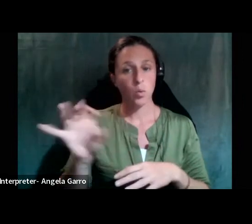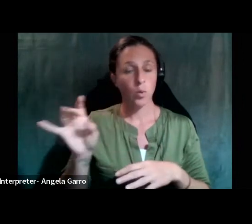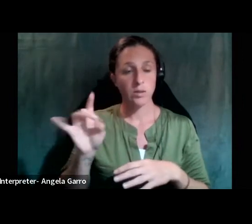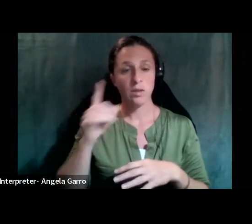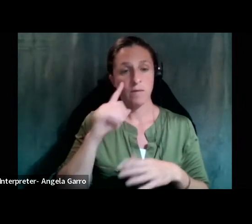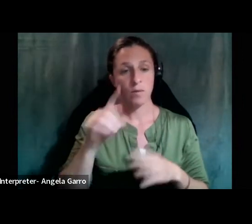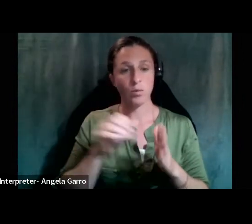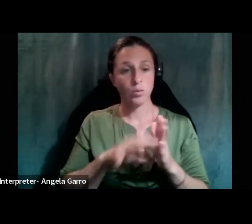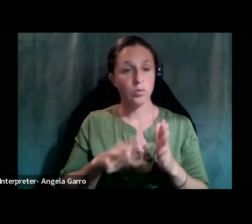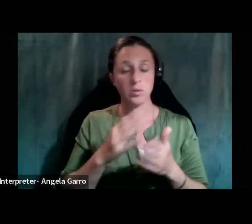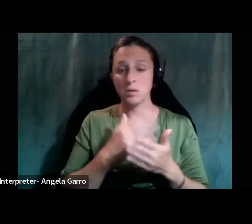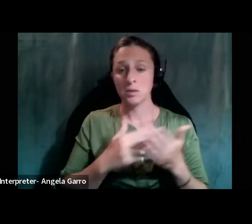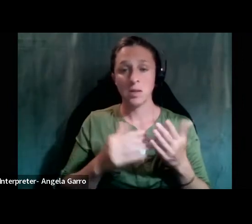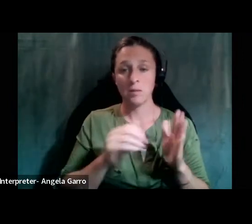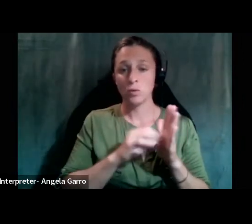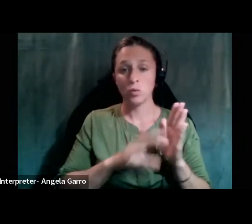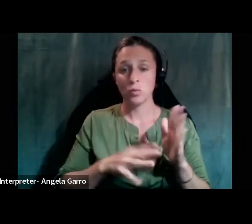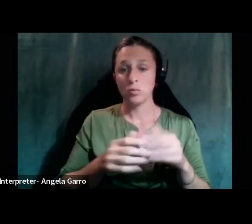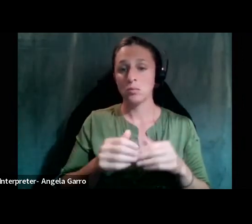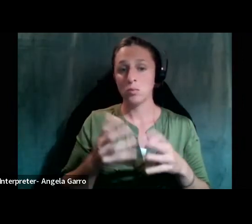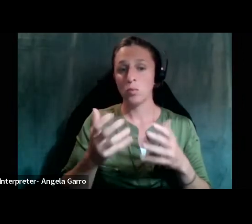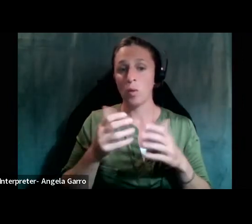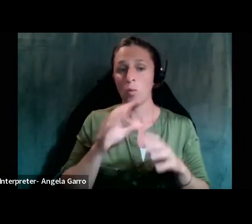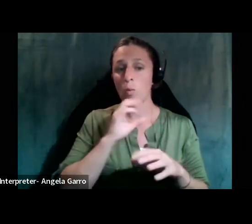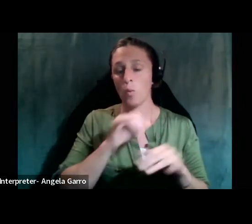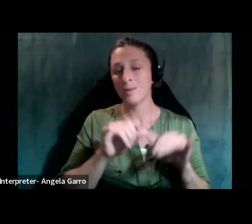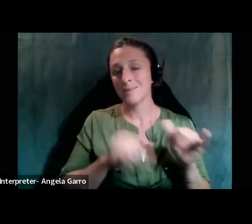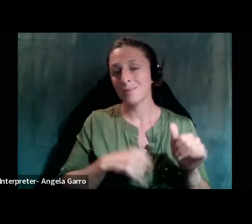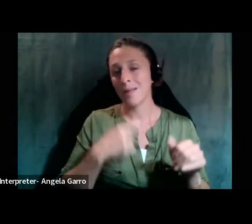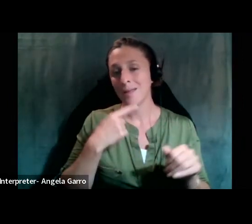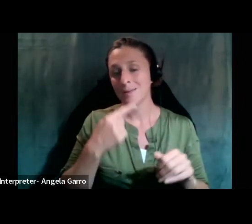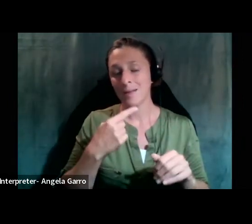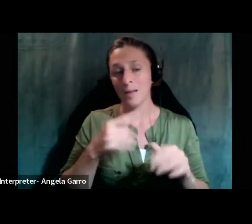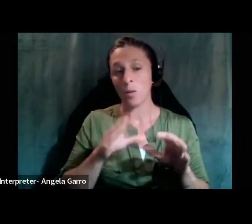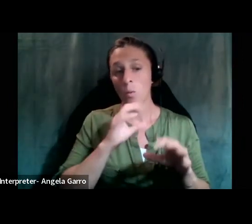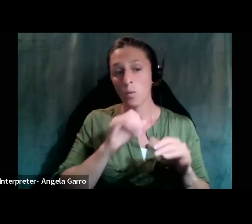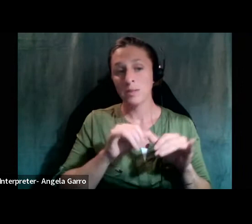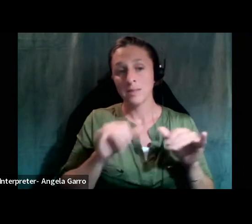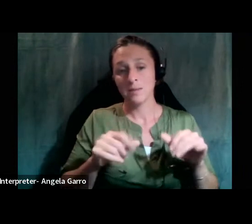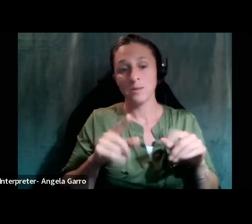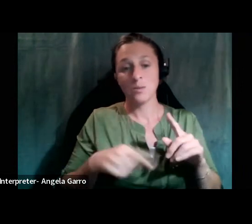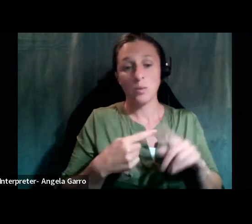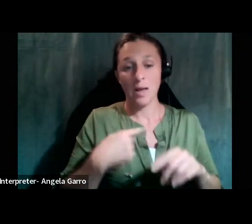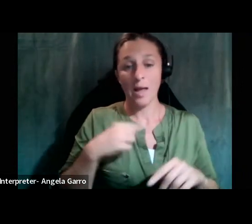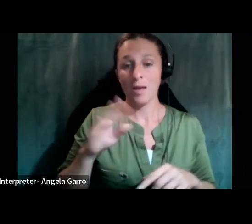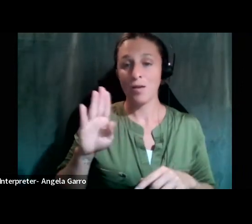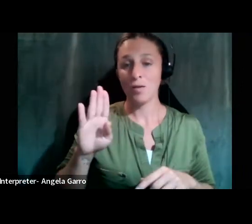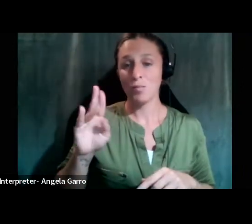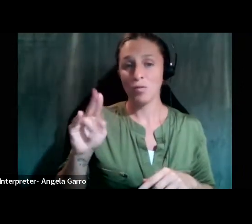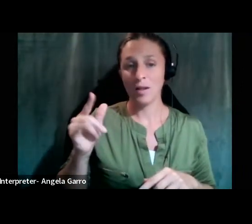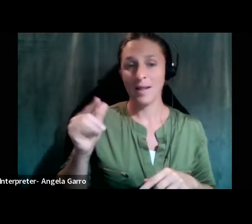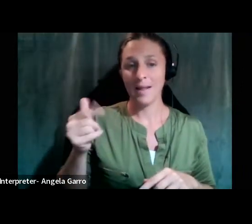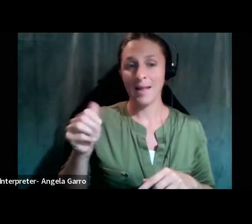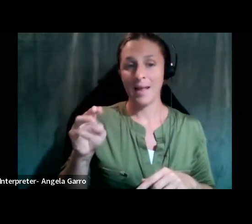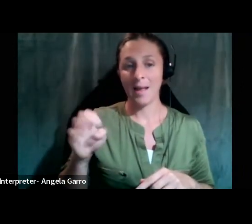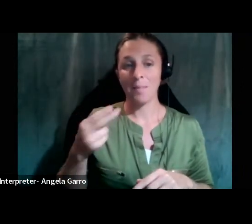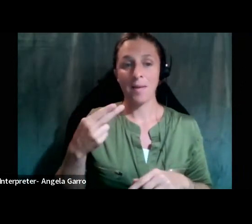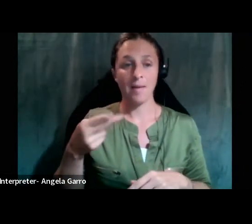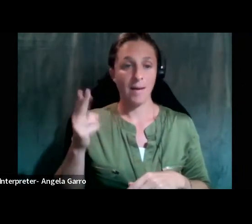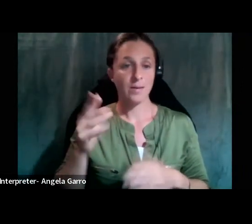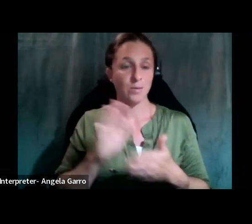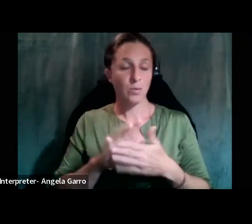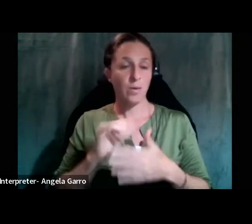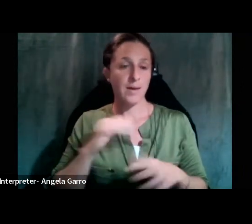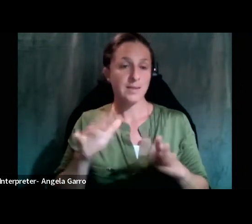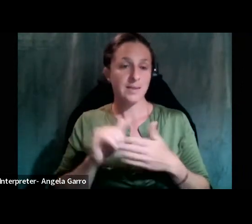students back under the old system. And when I say old system, when I was at Burlingame High, I did this when